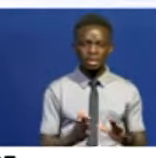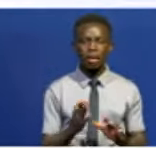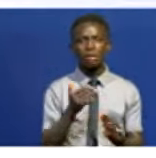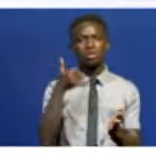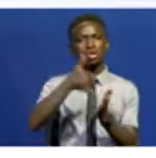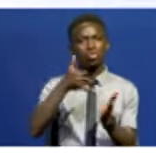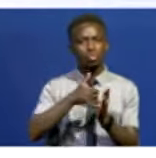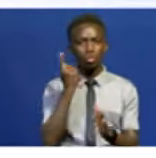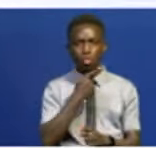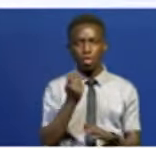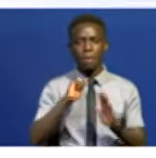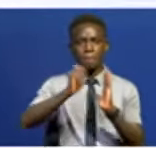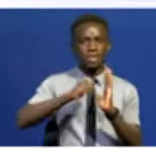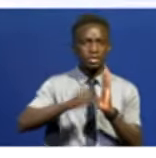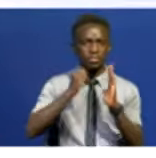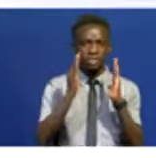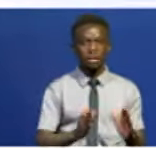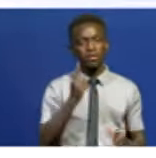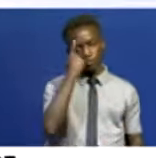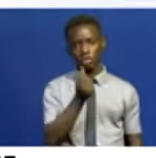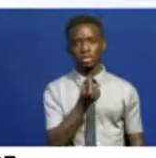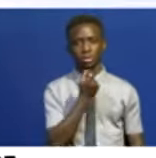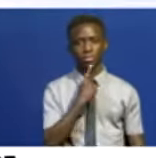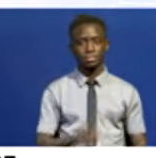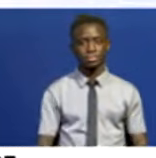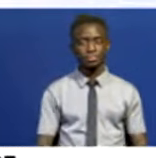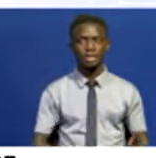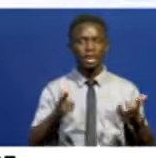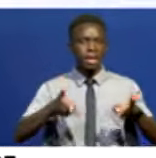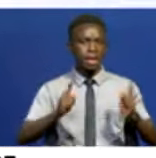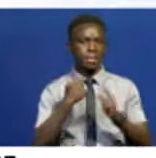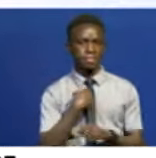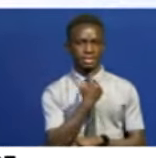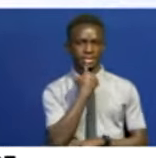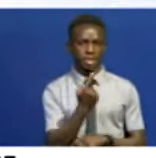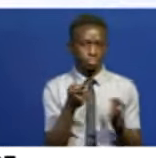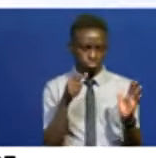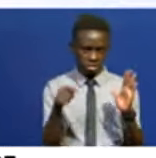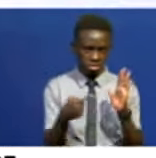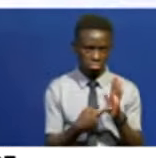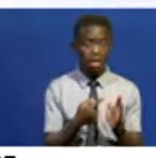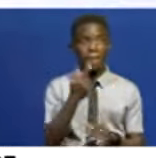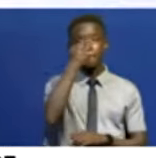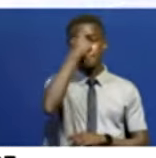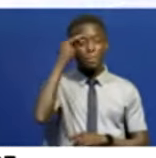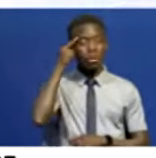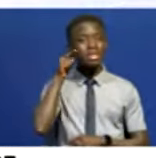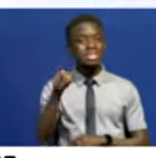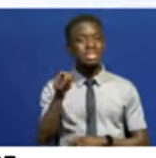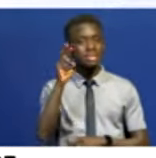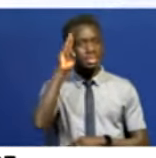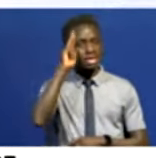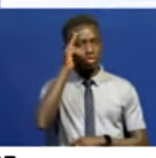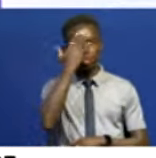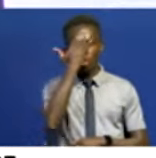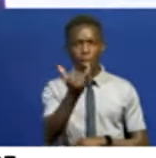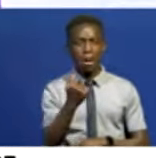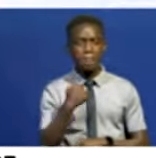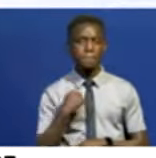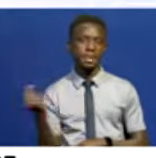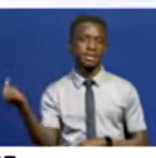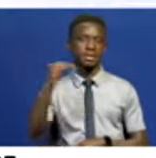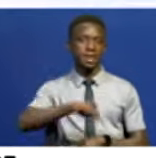of pharmaceuticals. And let me say this because it is the reason why I came